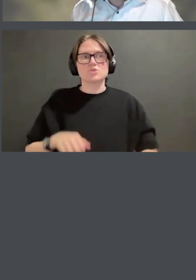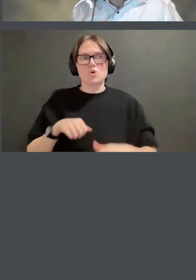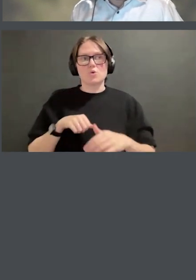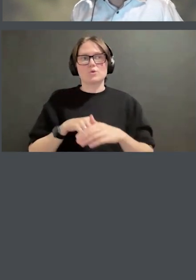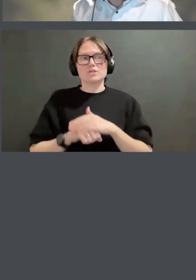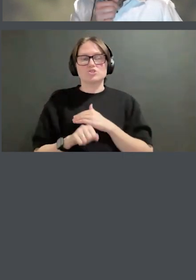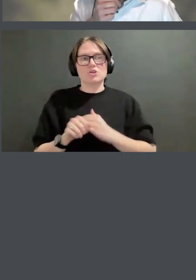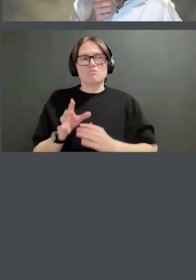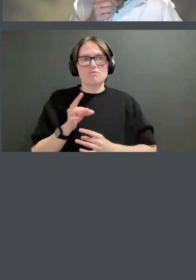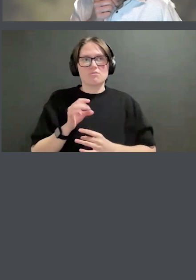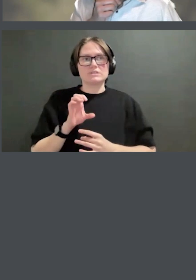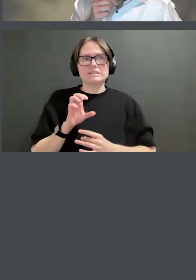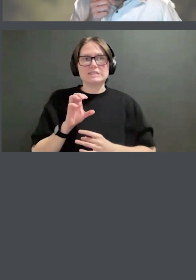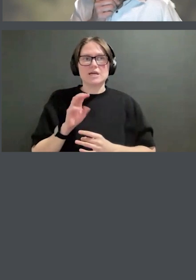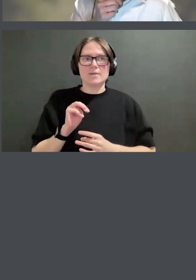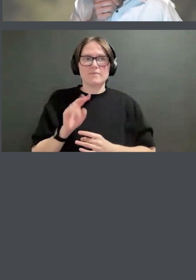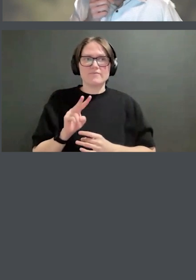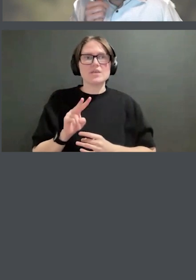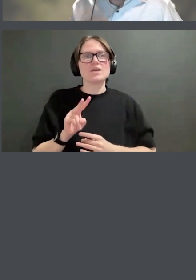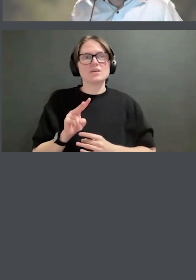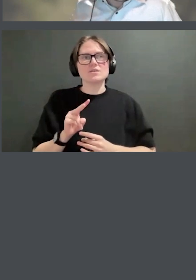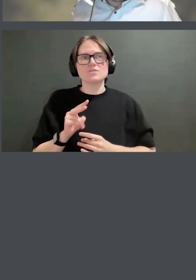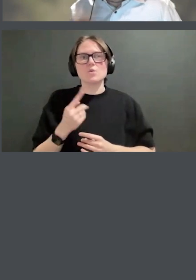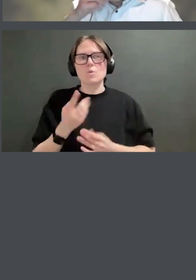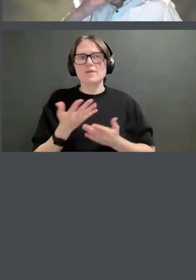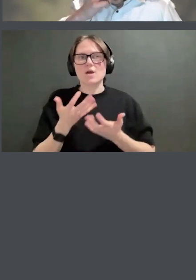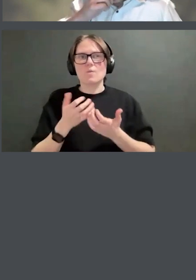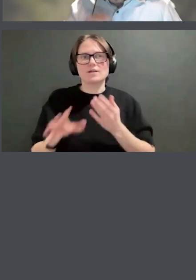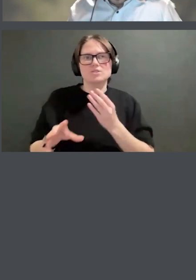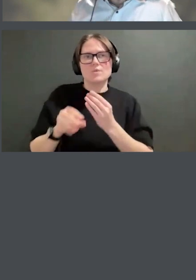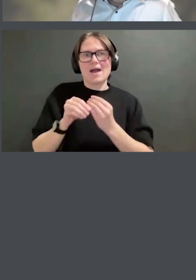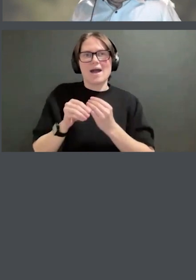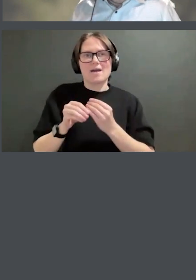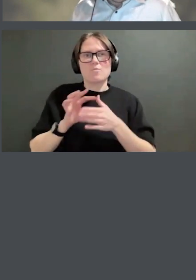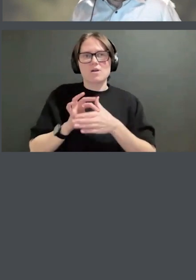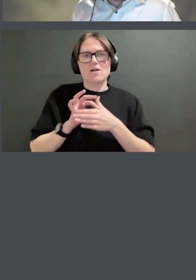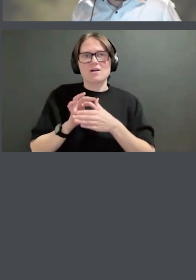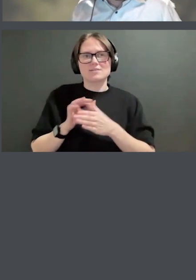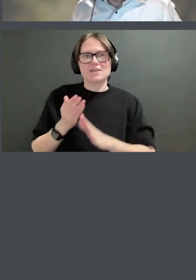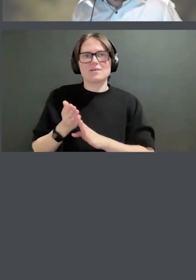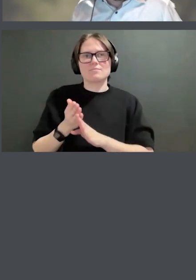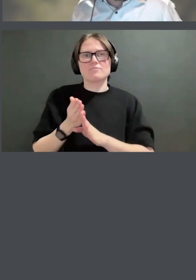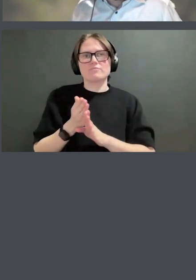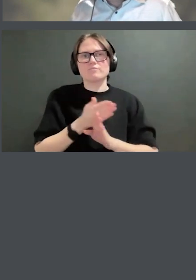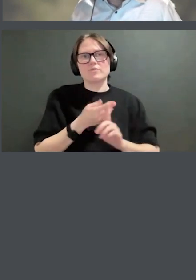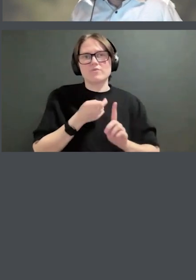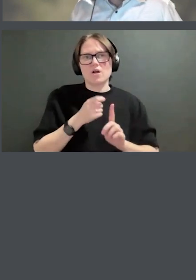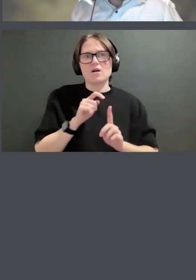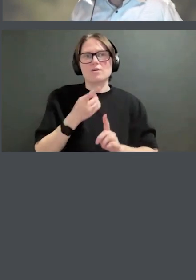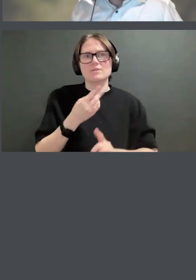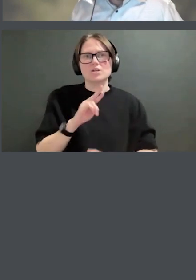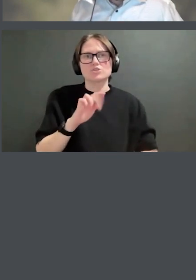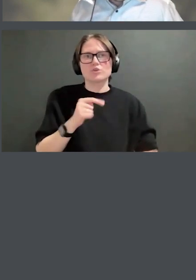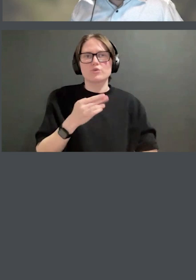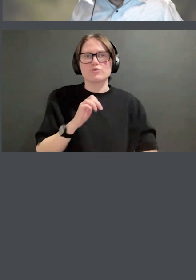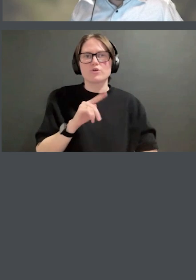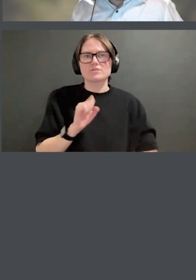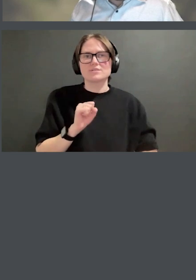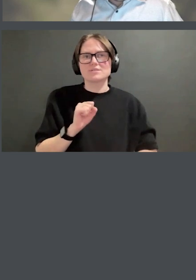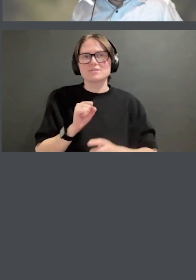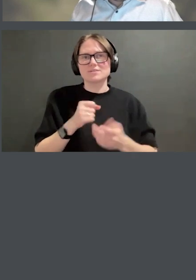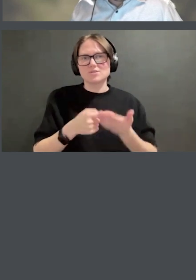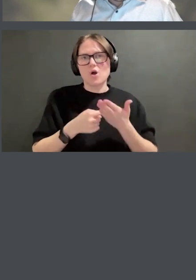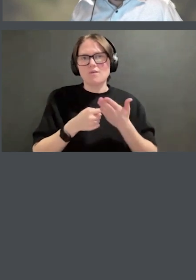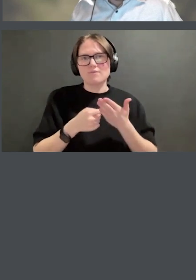bit of content on based on our talk, on Dr. Tharp's talk from this morning. And I'll talk about that in a moment. I have